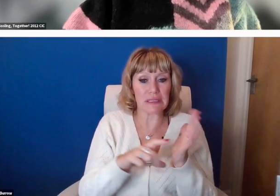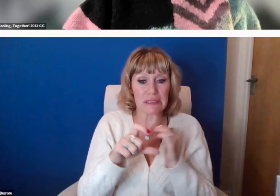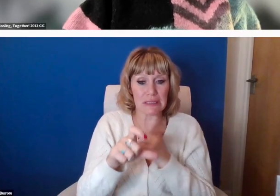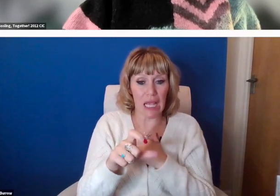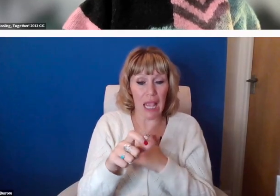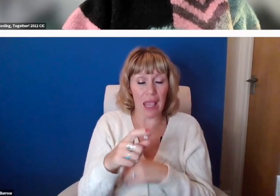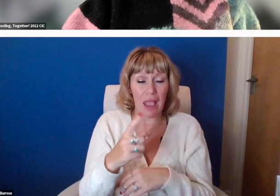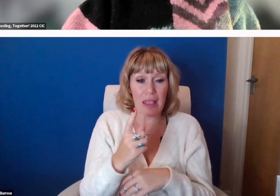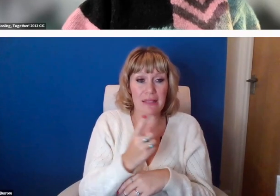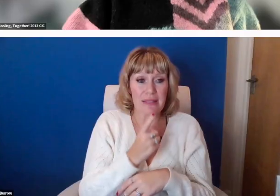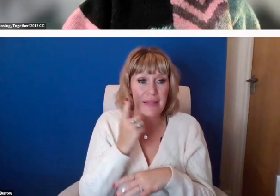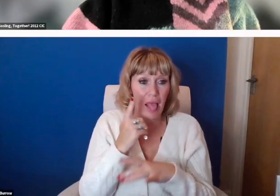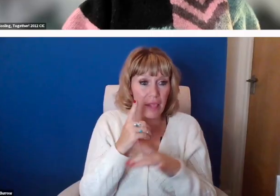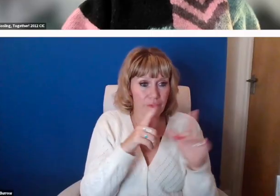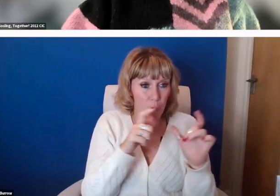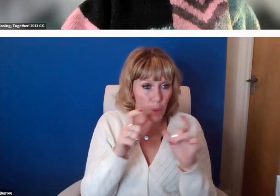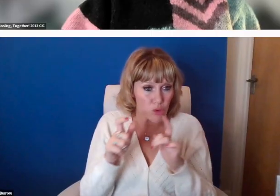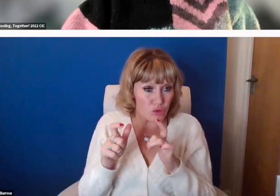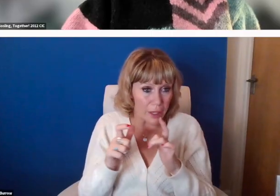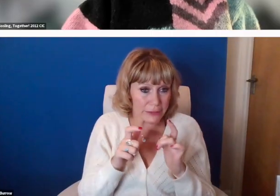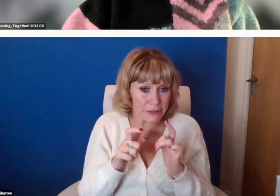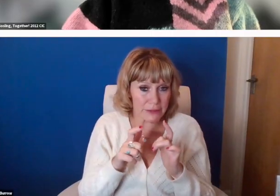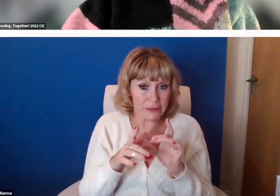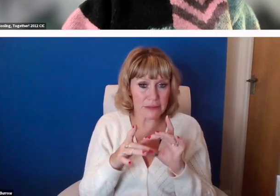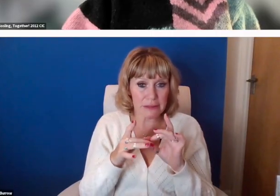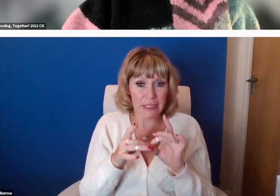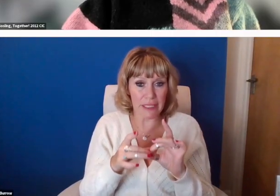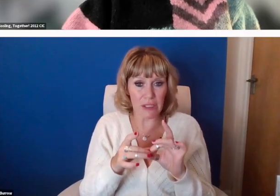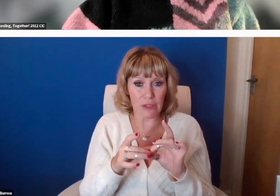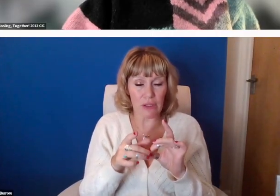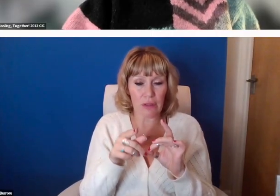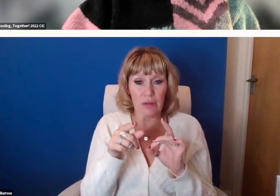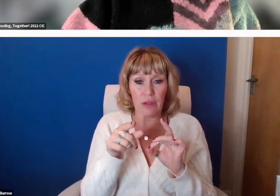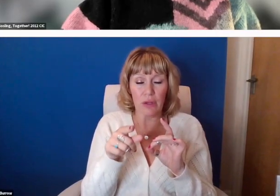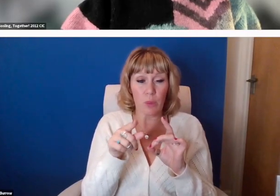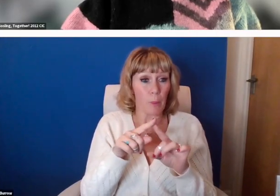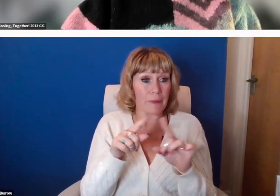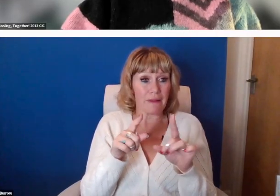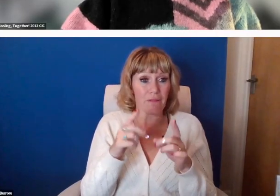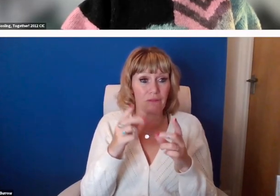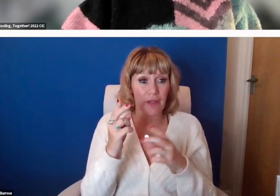around a central wire figure, which is placed against a black curtain.